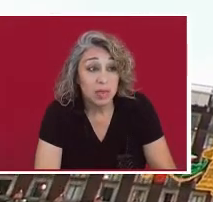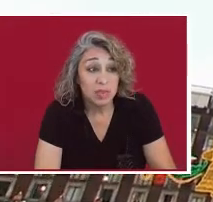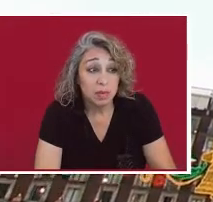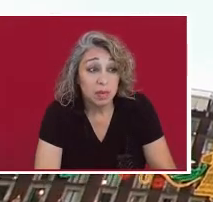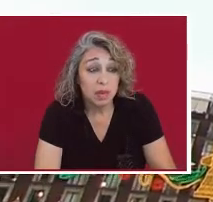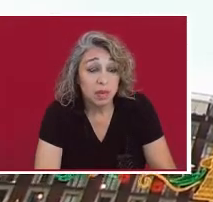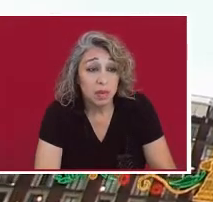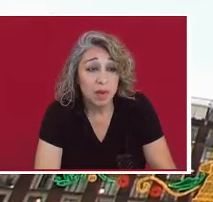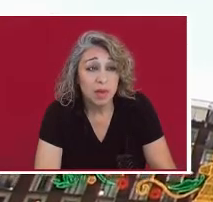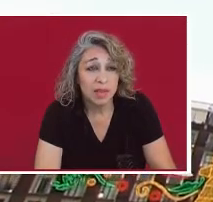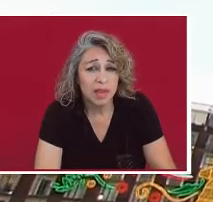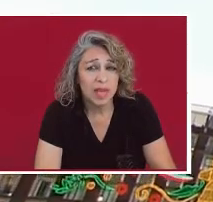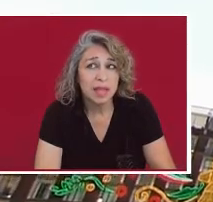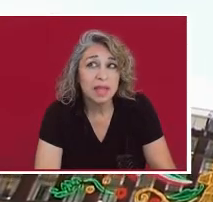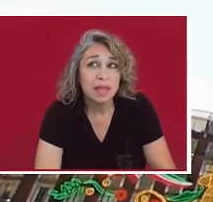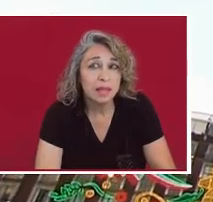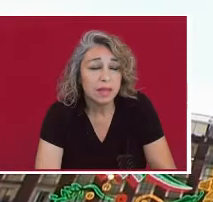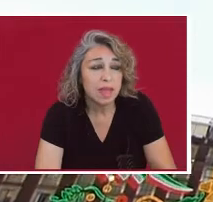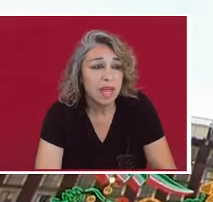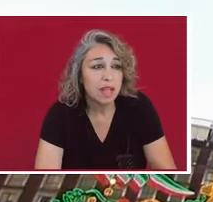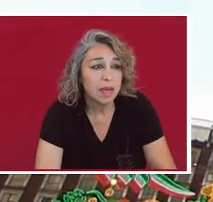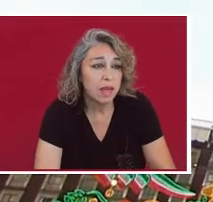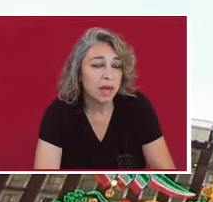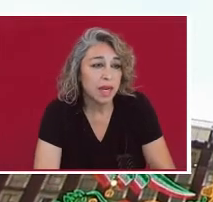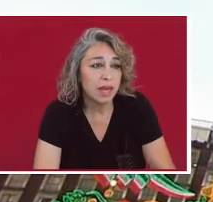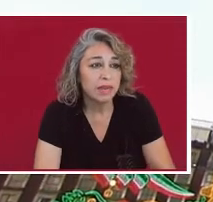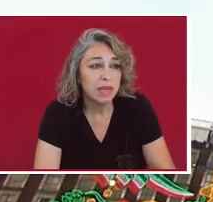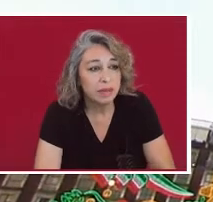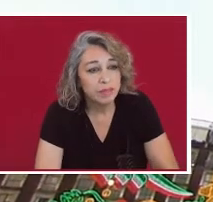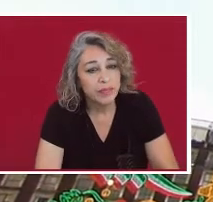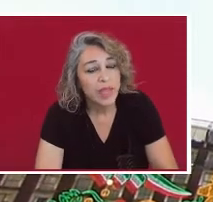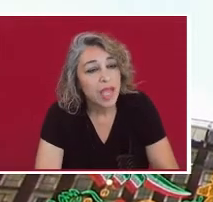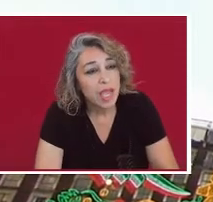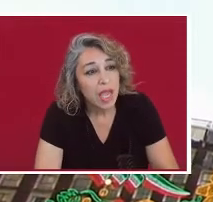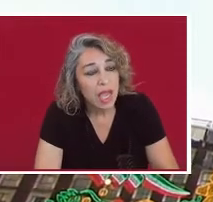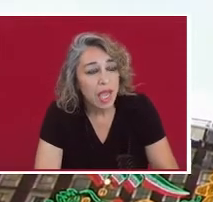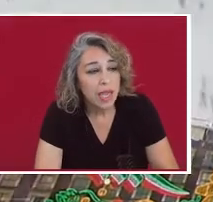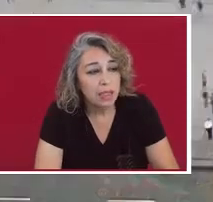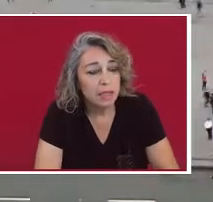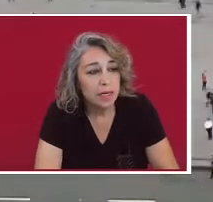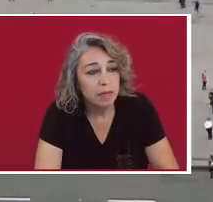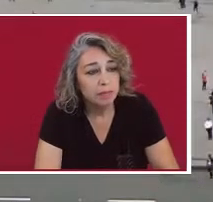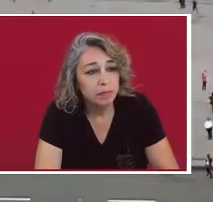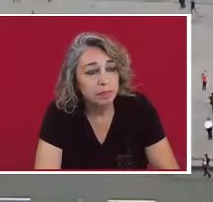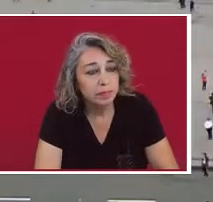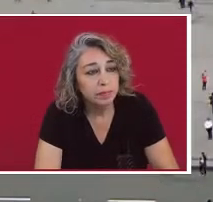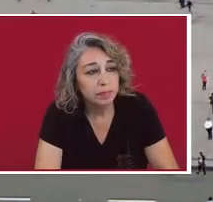midnight. Was right about the, I think they did the yell at about 11,